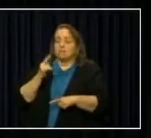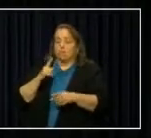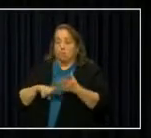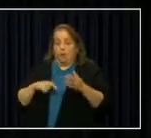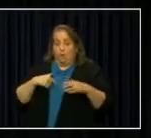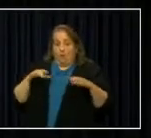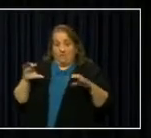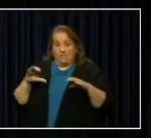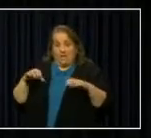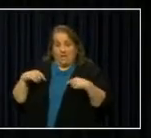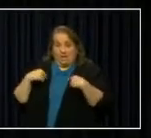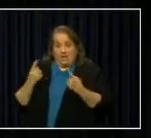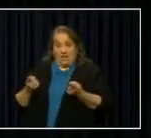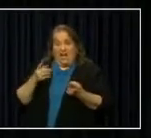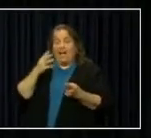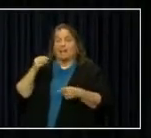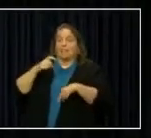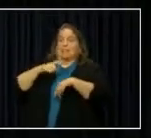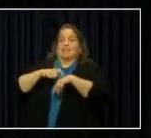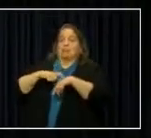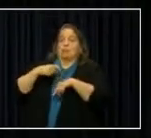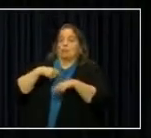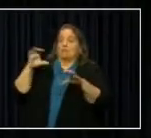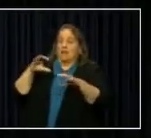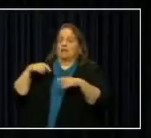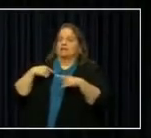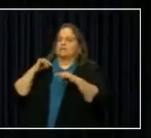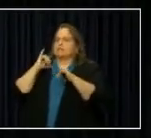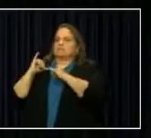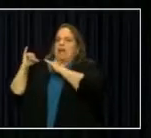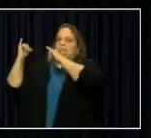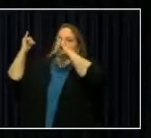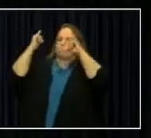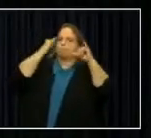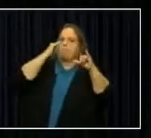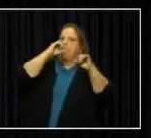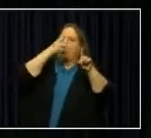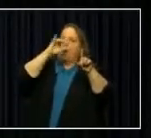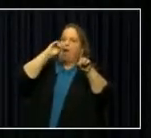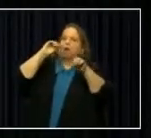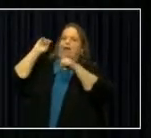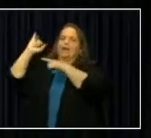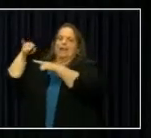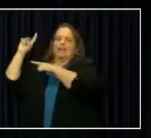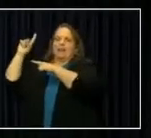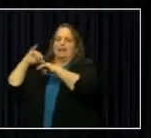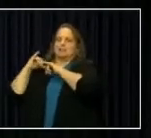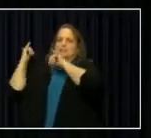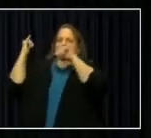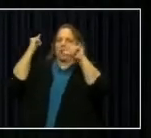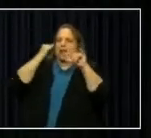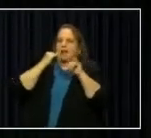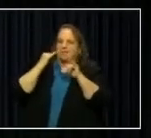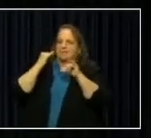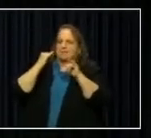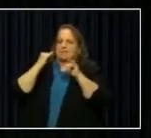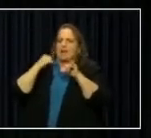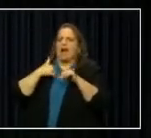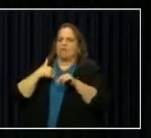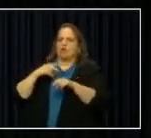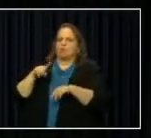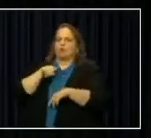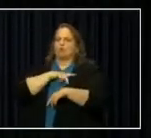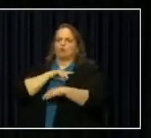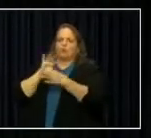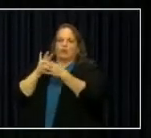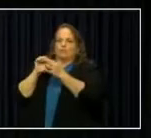have taken and the time that we have taken them has been very much in line with Ohio and Indiana. And I've got a personal relationship there